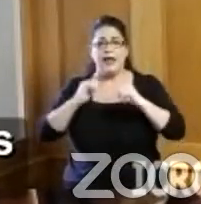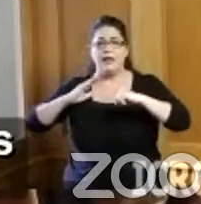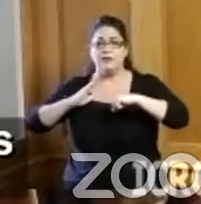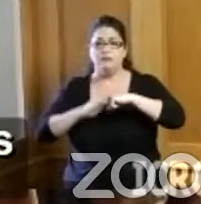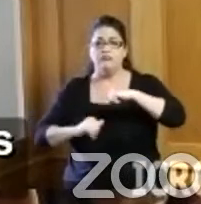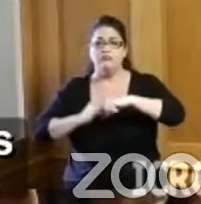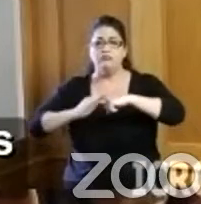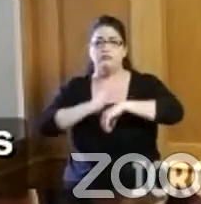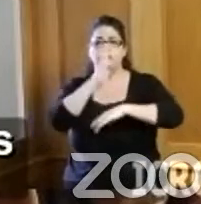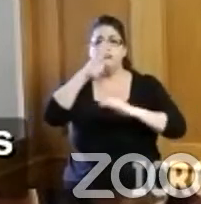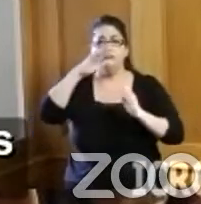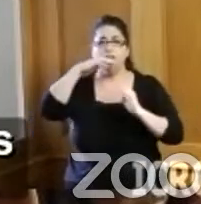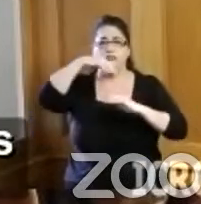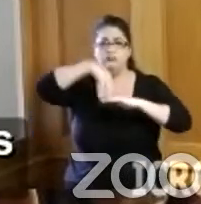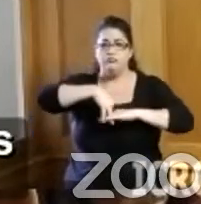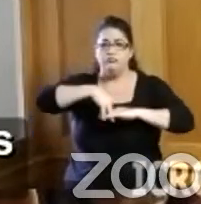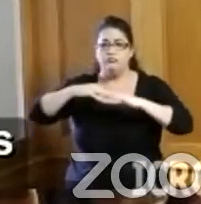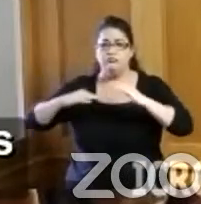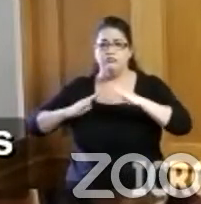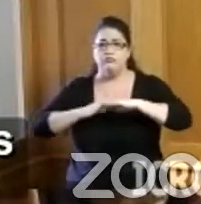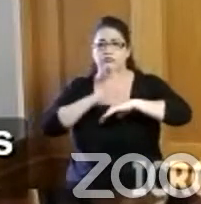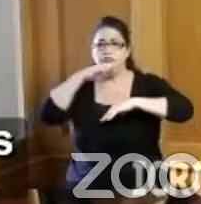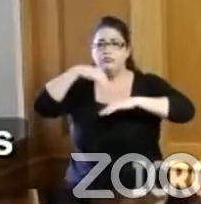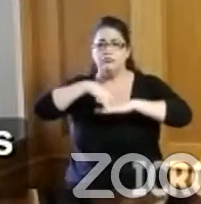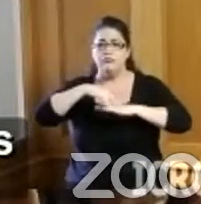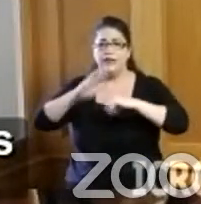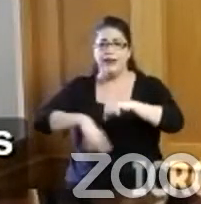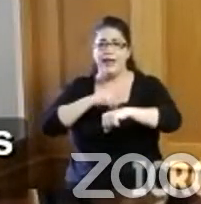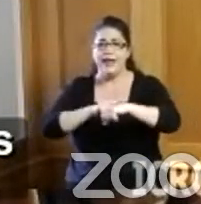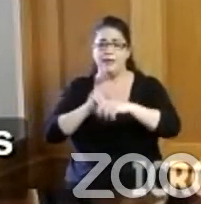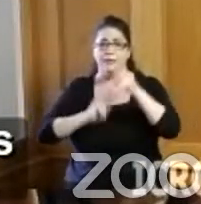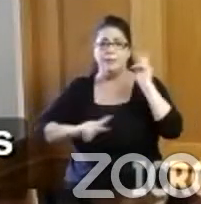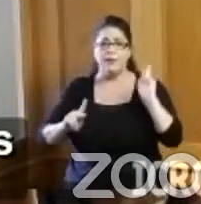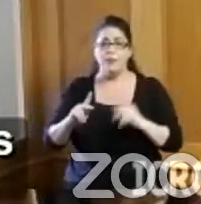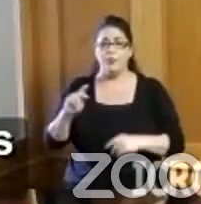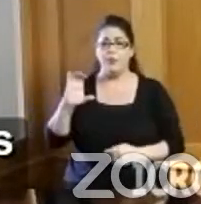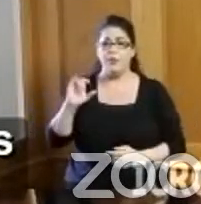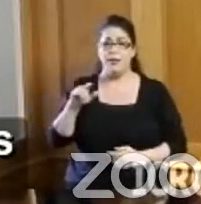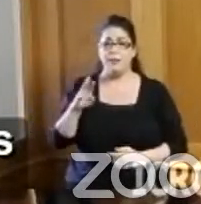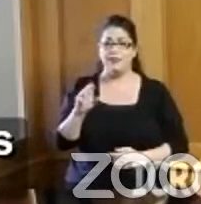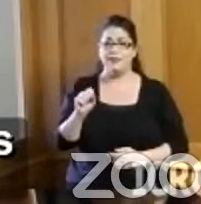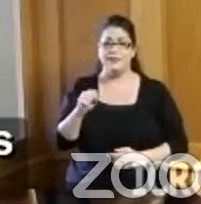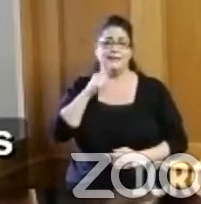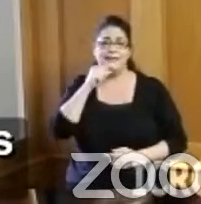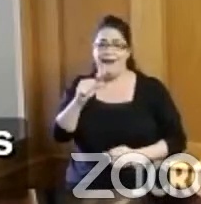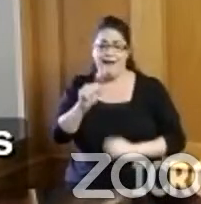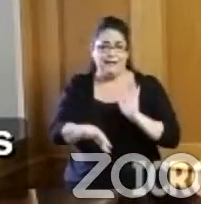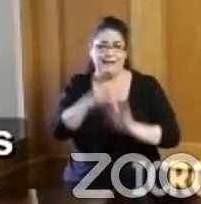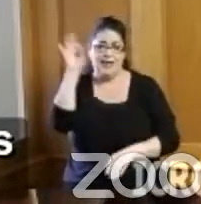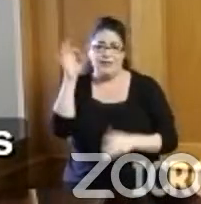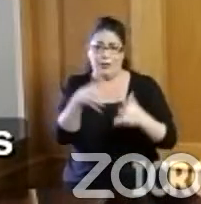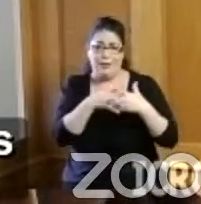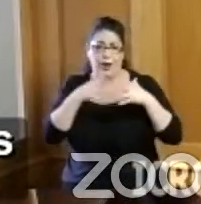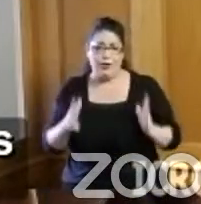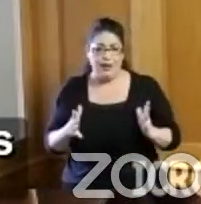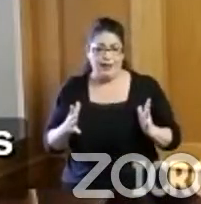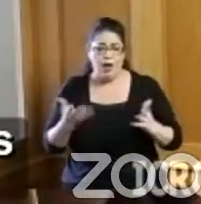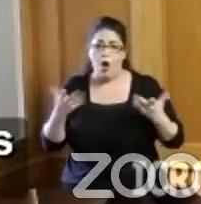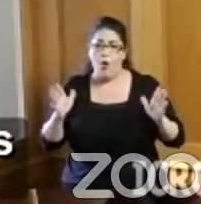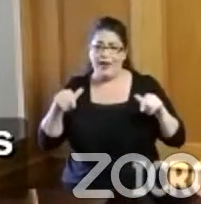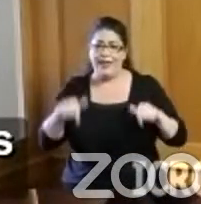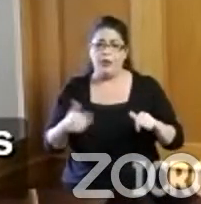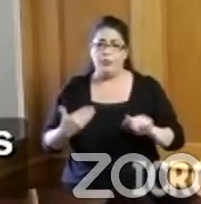before Columbus. There's a lot of misnomers in history. Columbus didn't discover America. And one of the things about it,